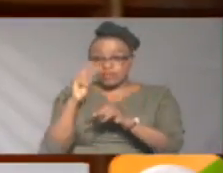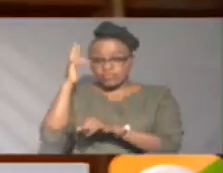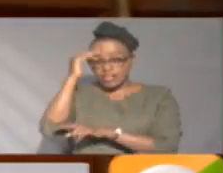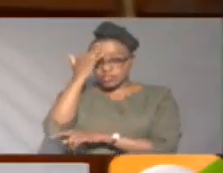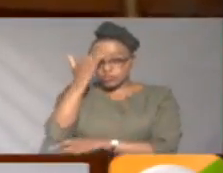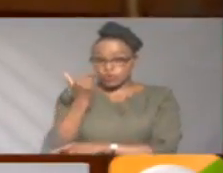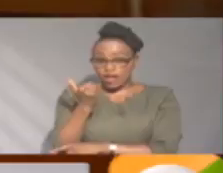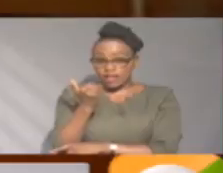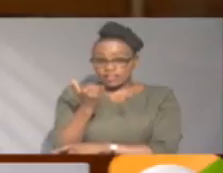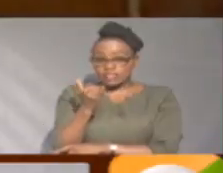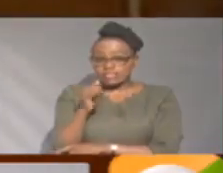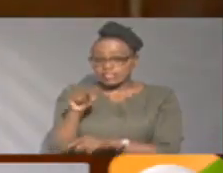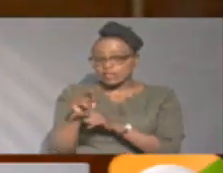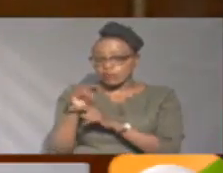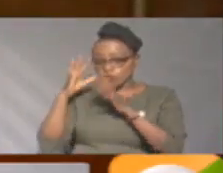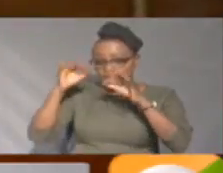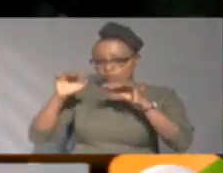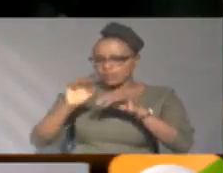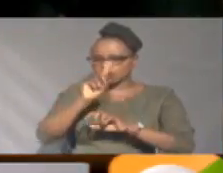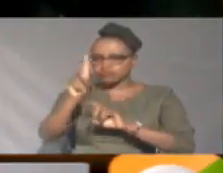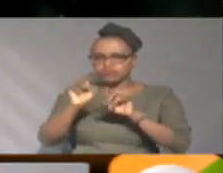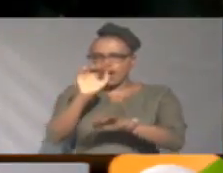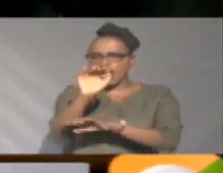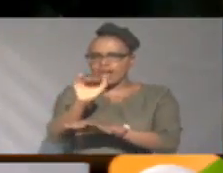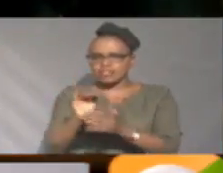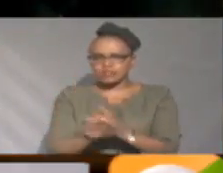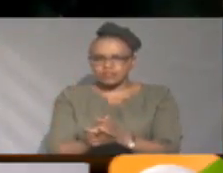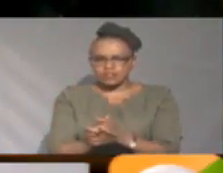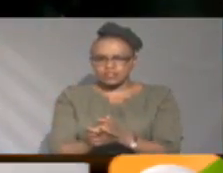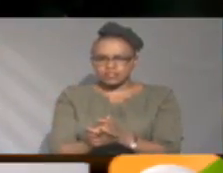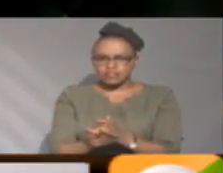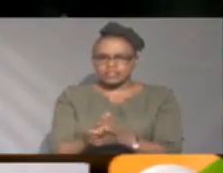we chose to pose as questions.